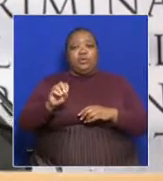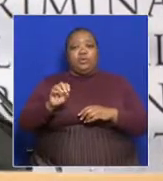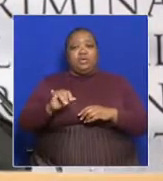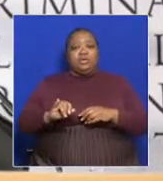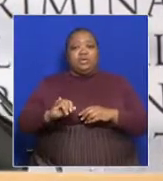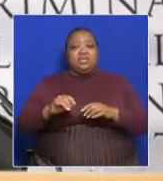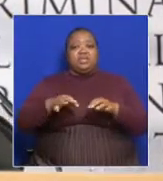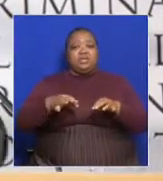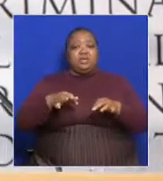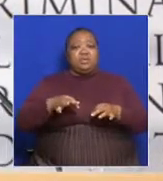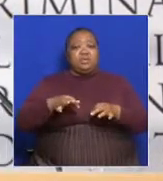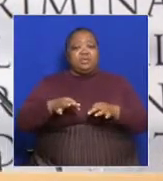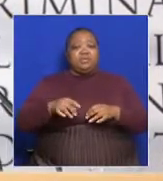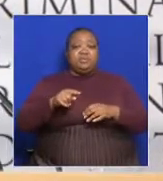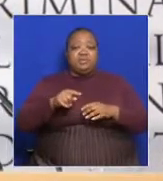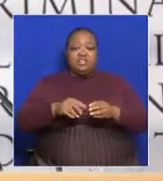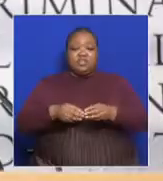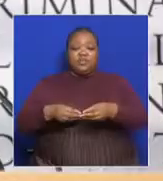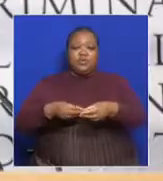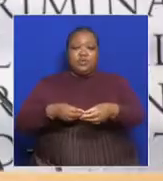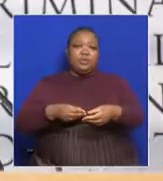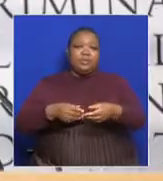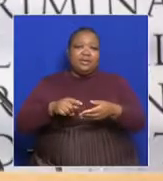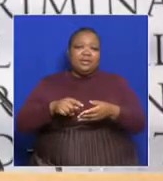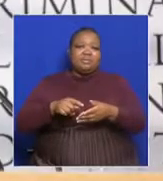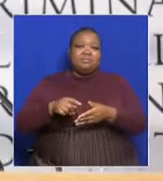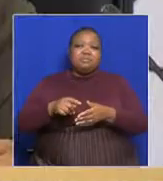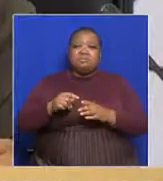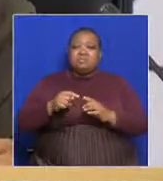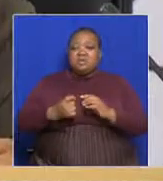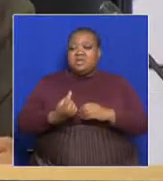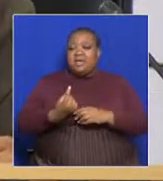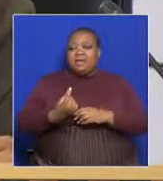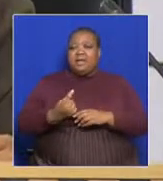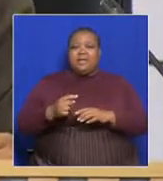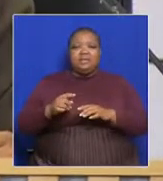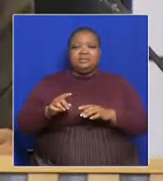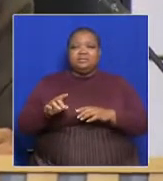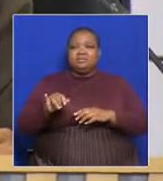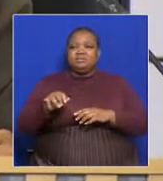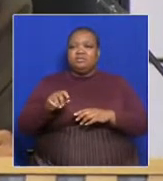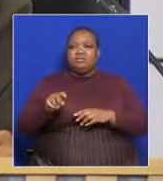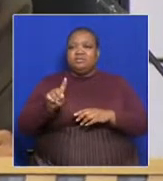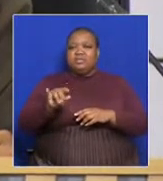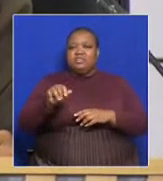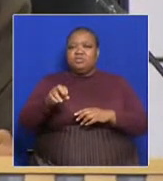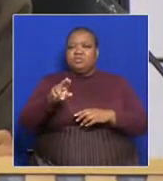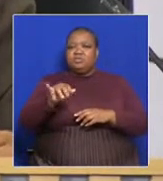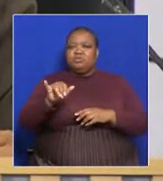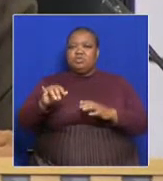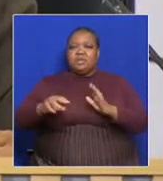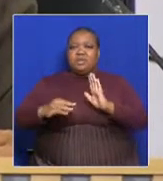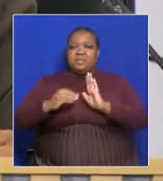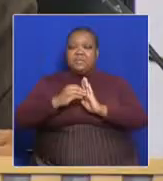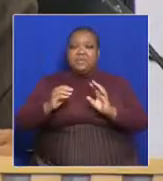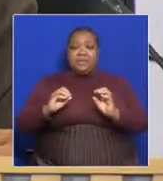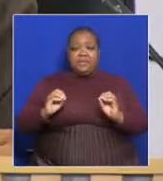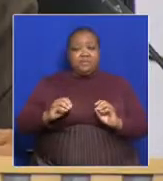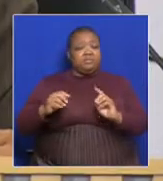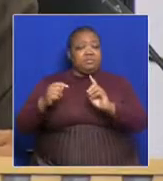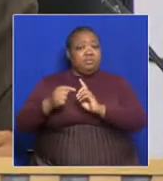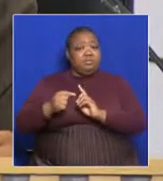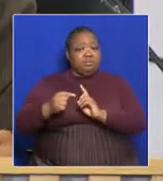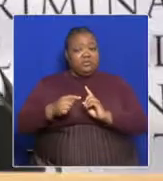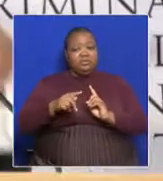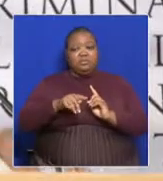of a document that records what went down on the 1st of July. For that, we will go to Ms. Pillay, who you rely on. Let's